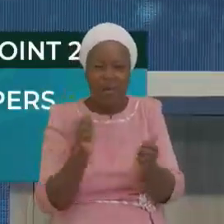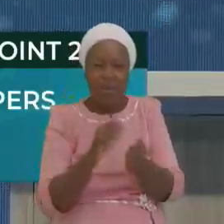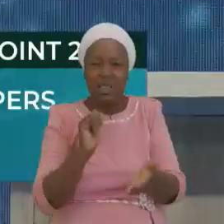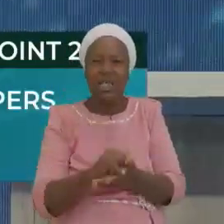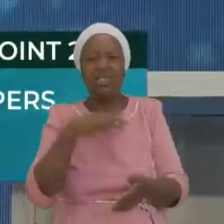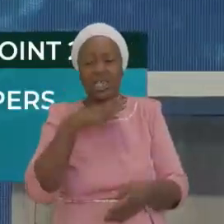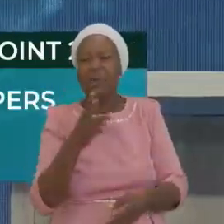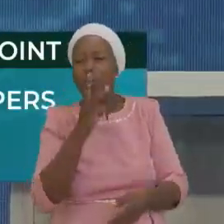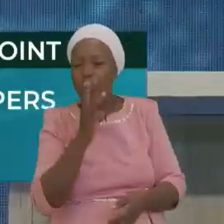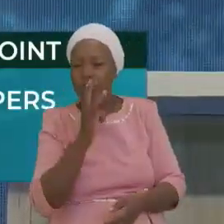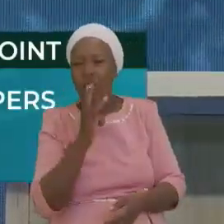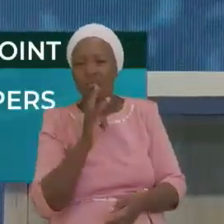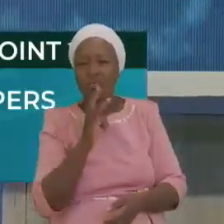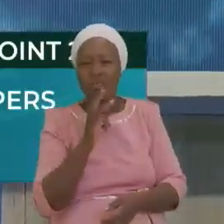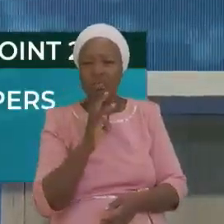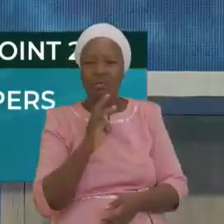water,